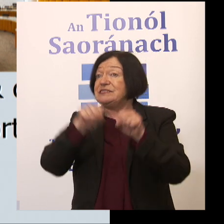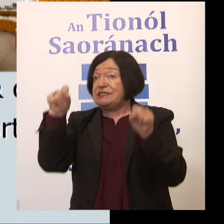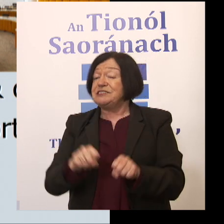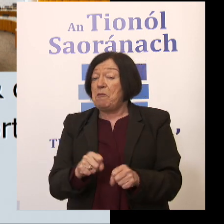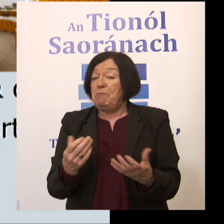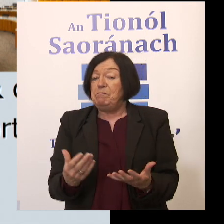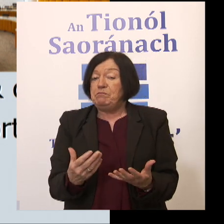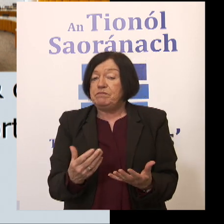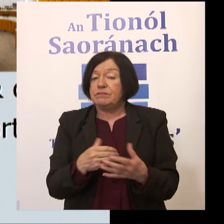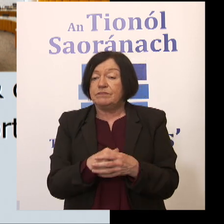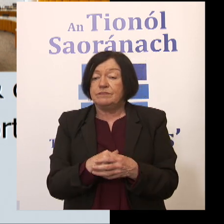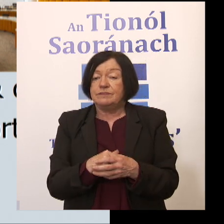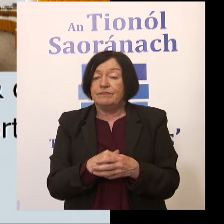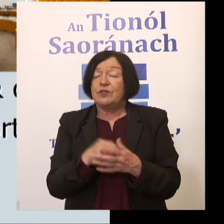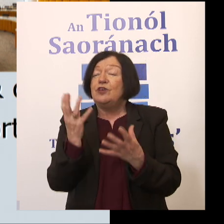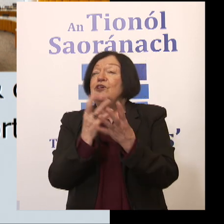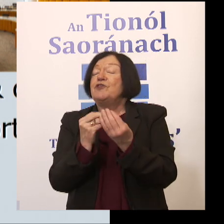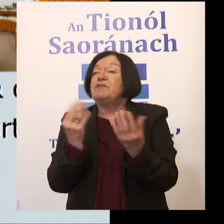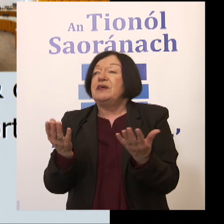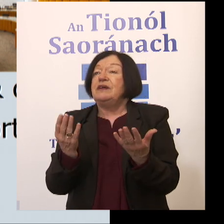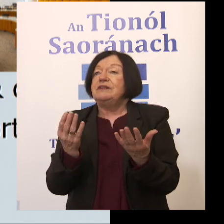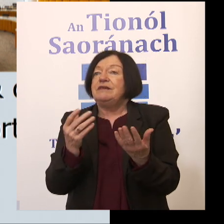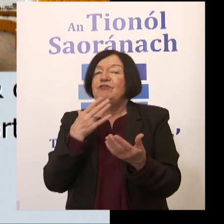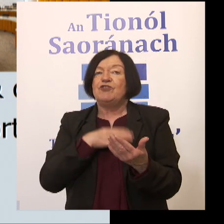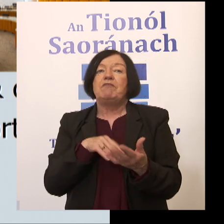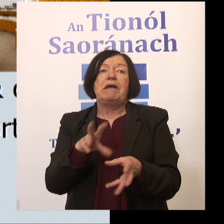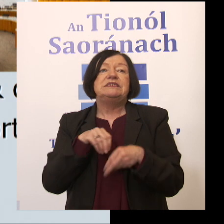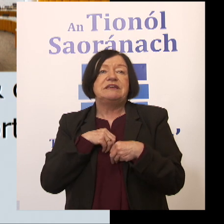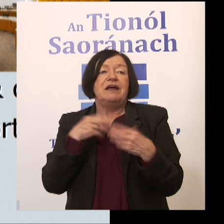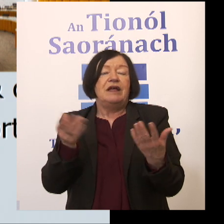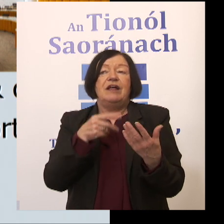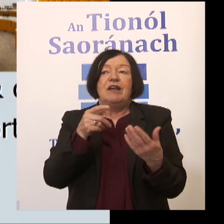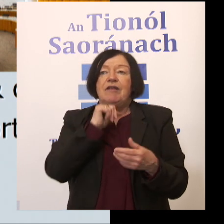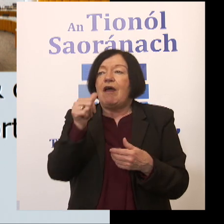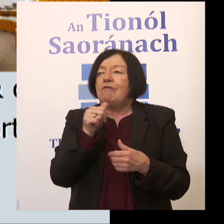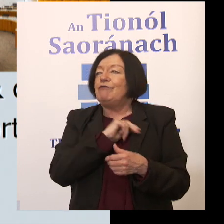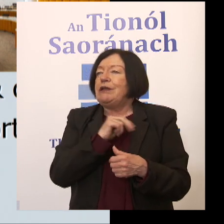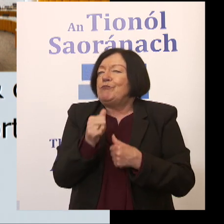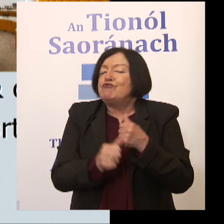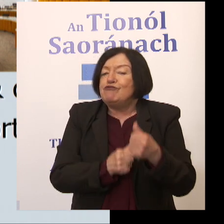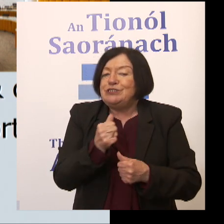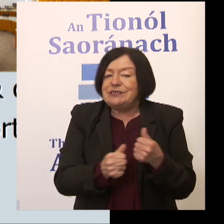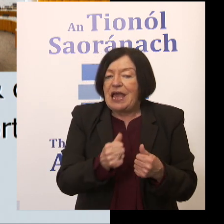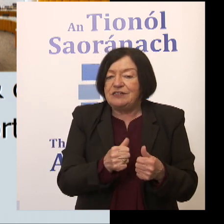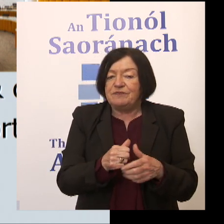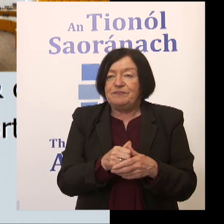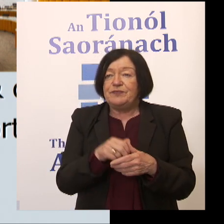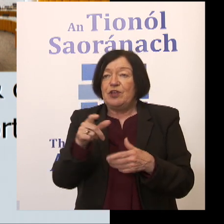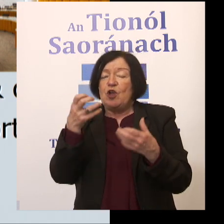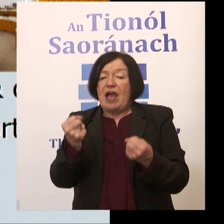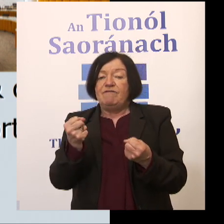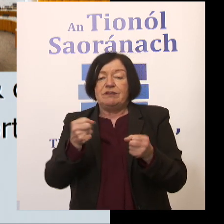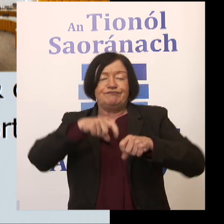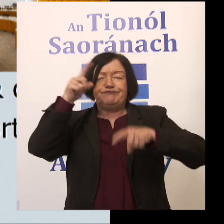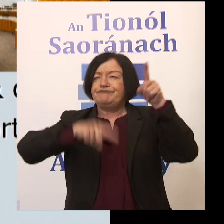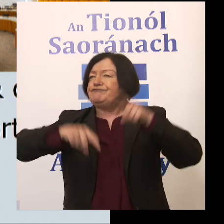does. Some things that are often taken for granted and maybe underappreciated. So you have a